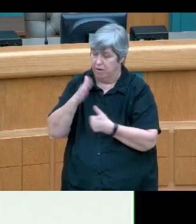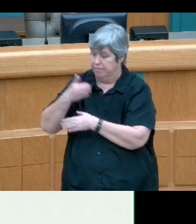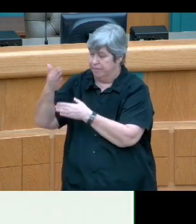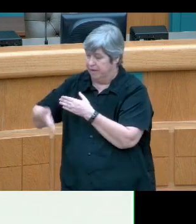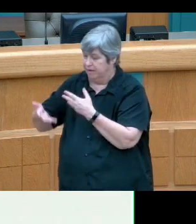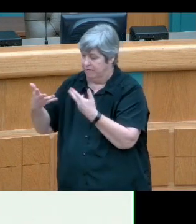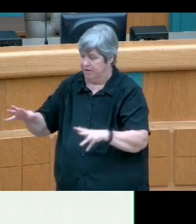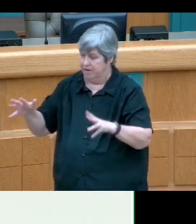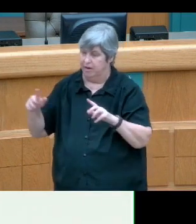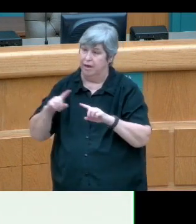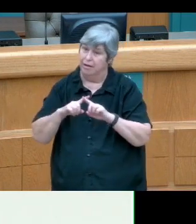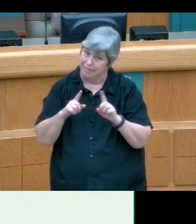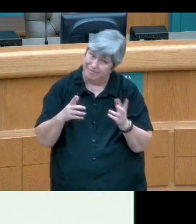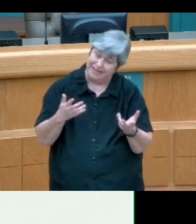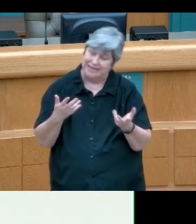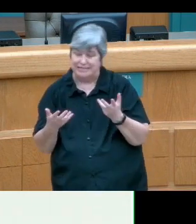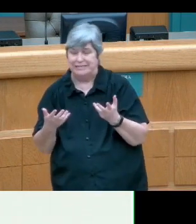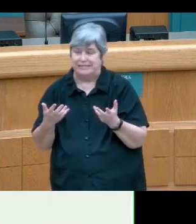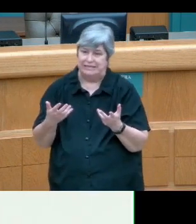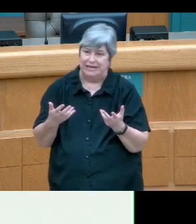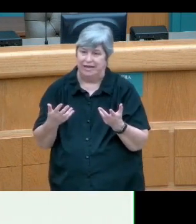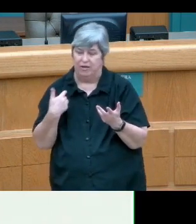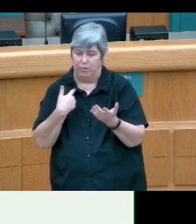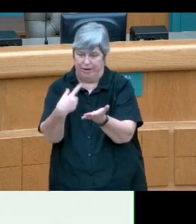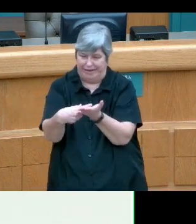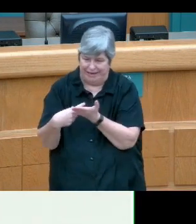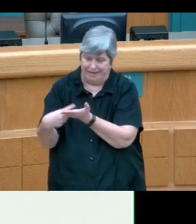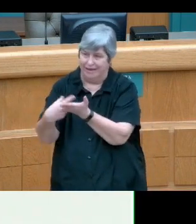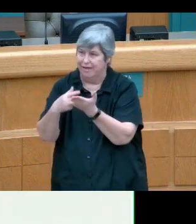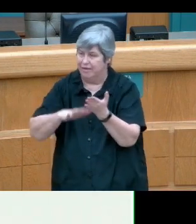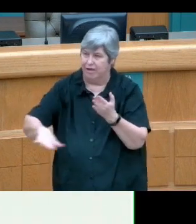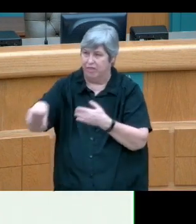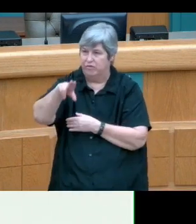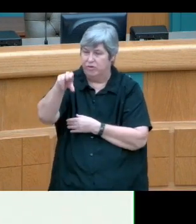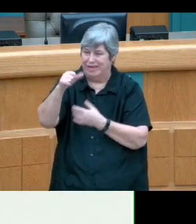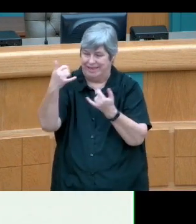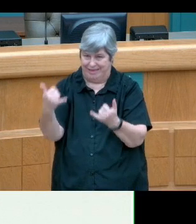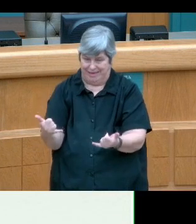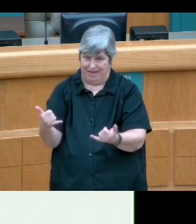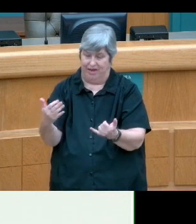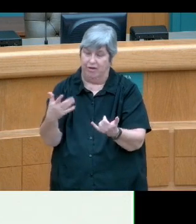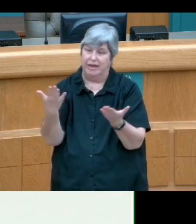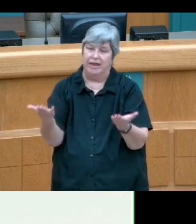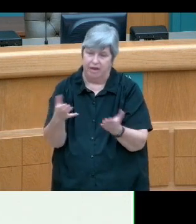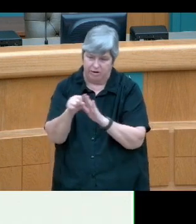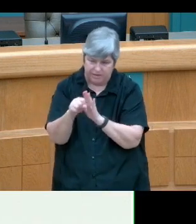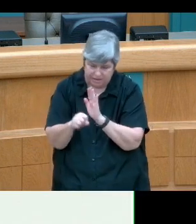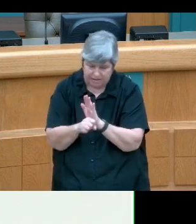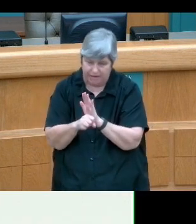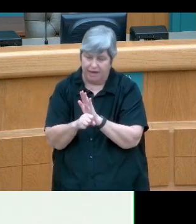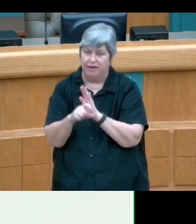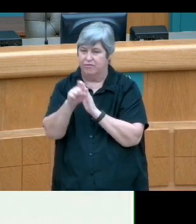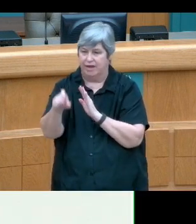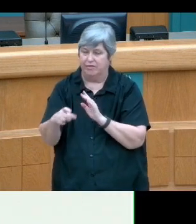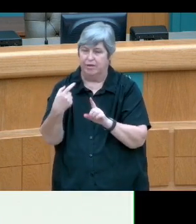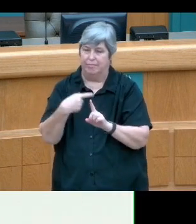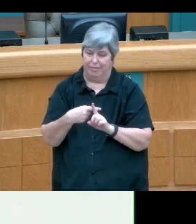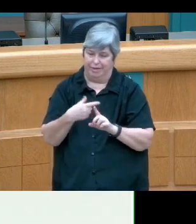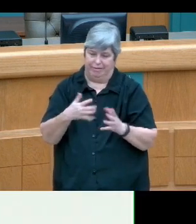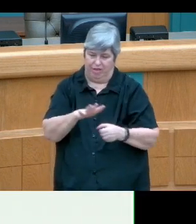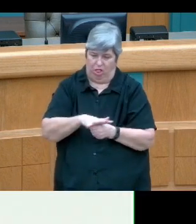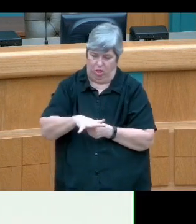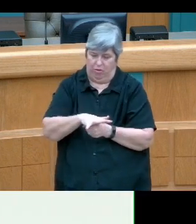However, there's competing interests that we're discussing nationally right now and on a state and local